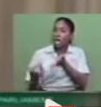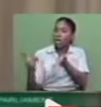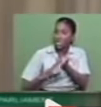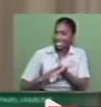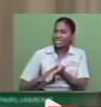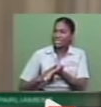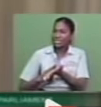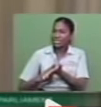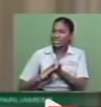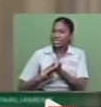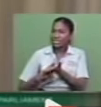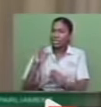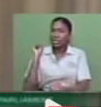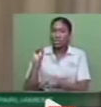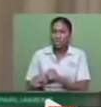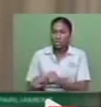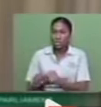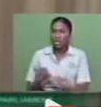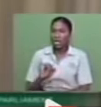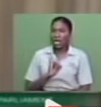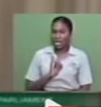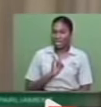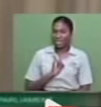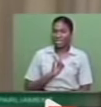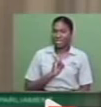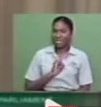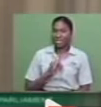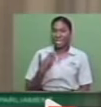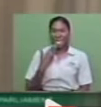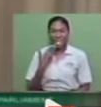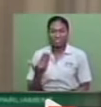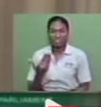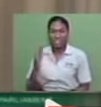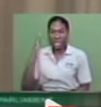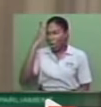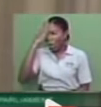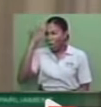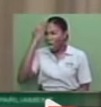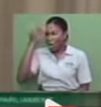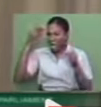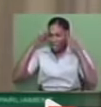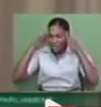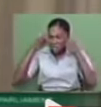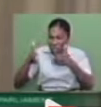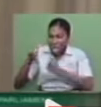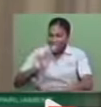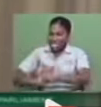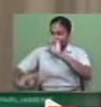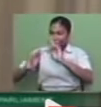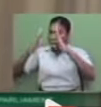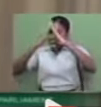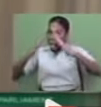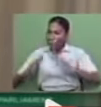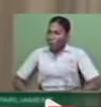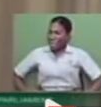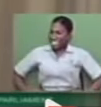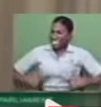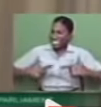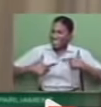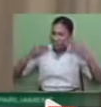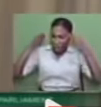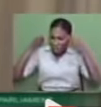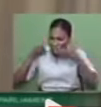line of attack against residential properties? Why? When these might be the most vulnerable